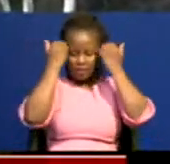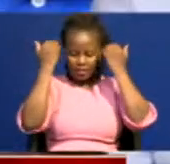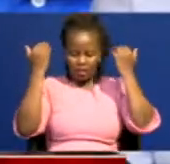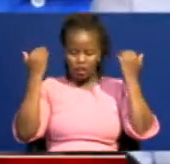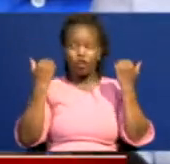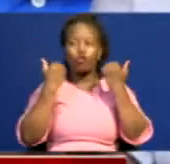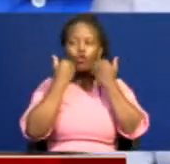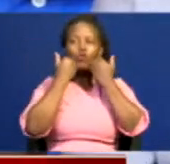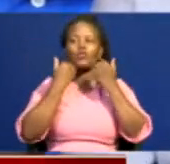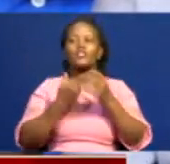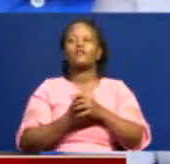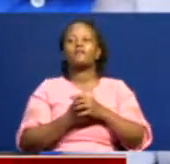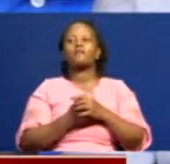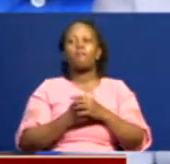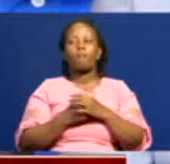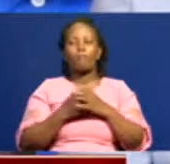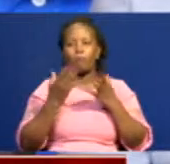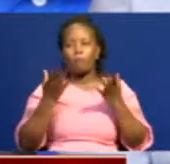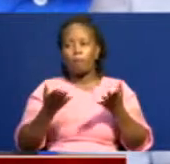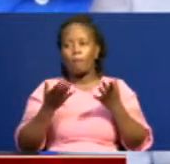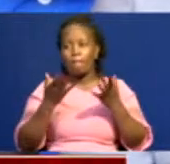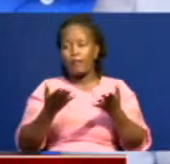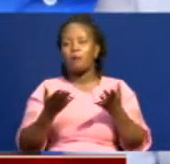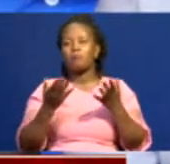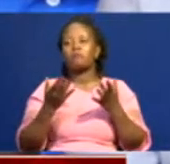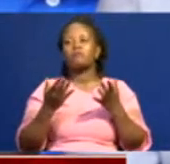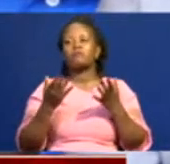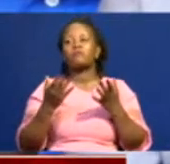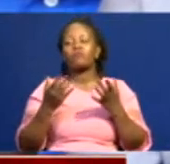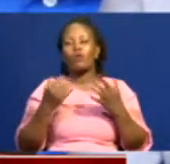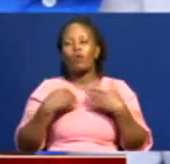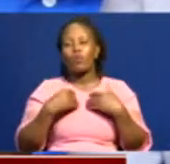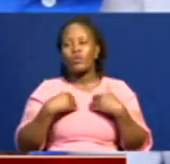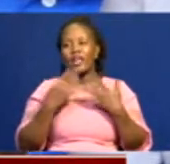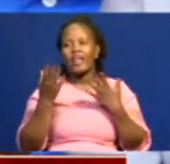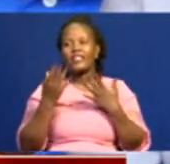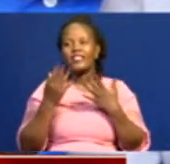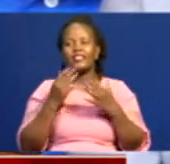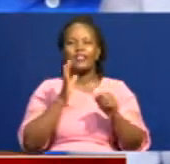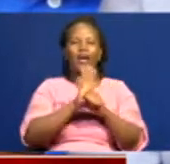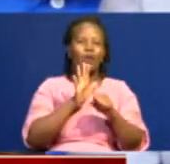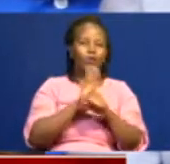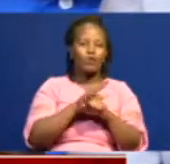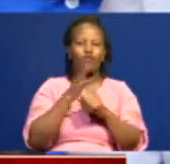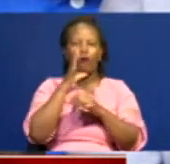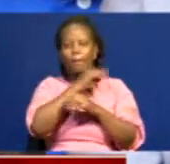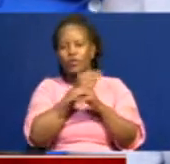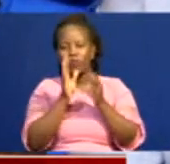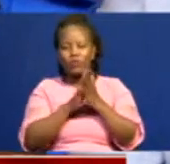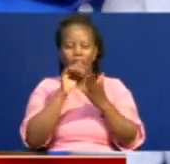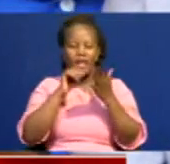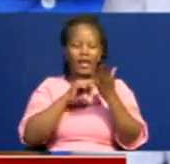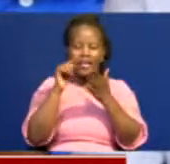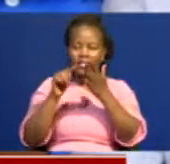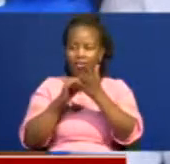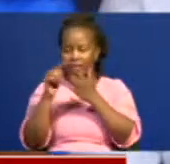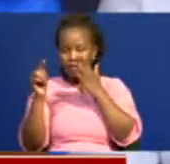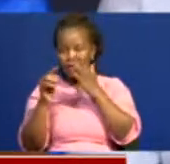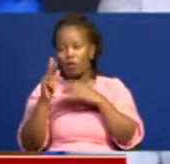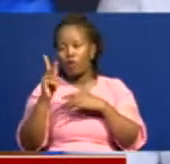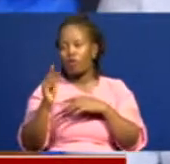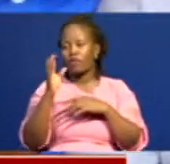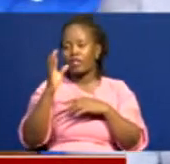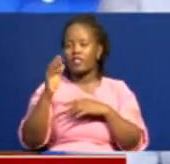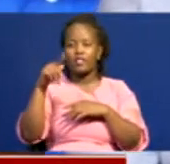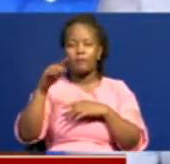Court. The mutilation and the adulteration of the KCP exam